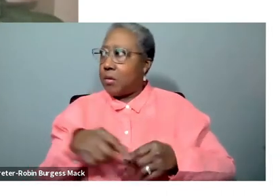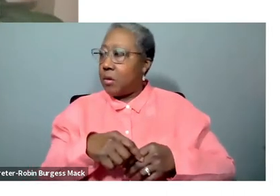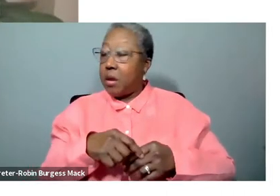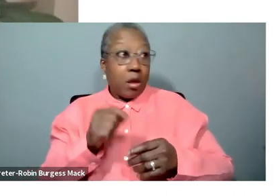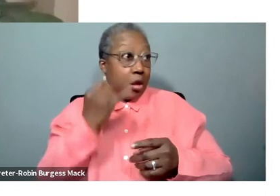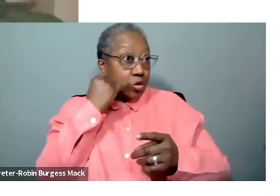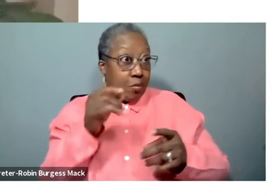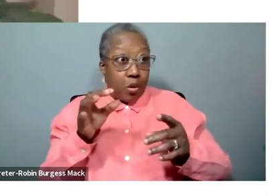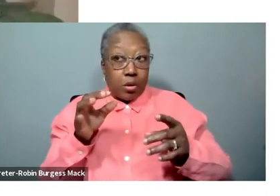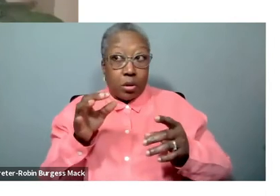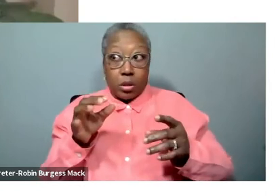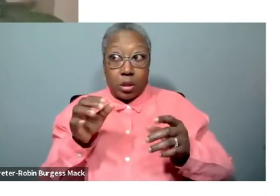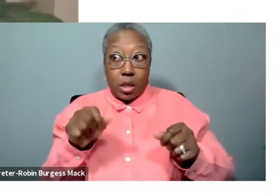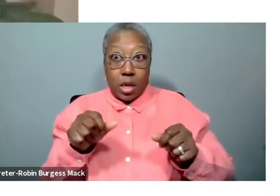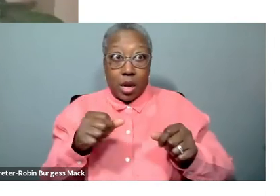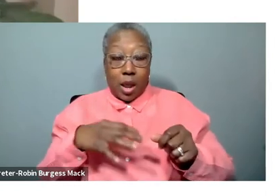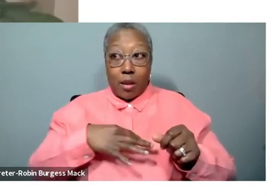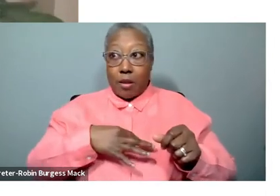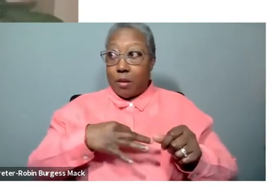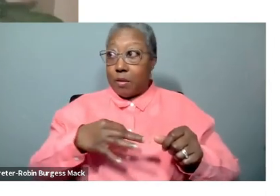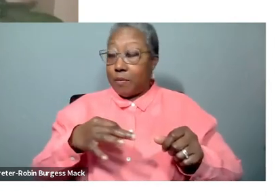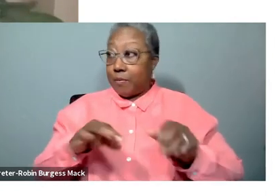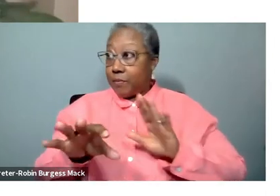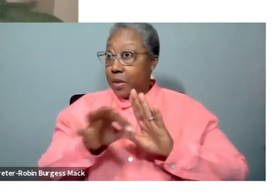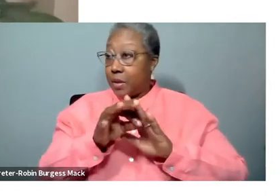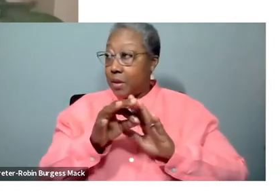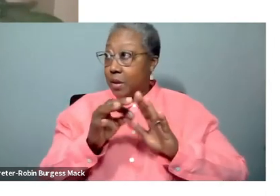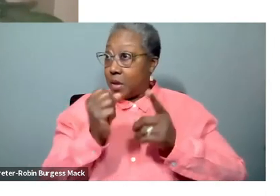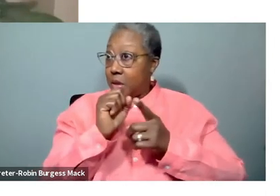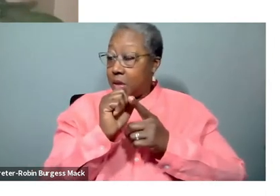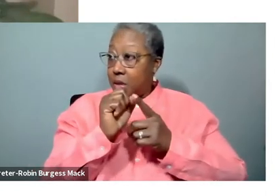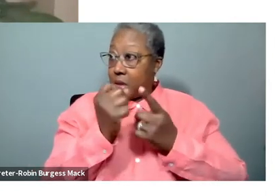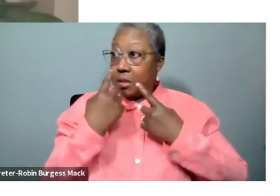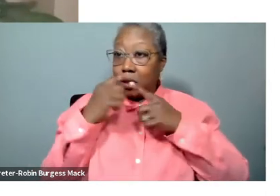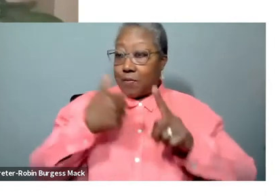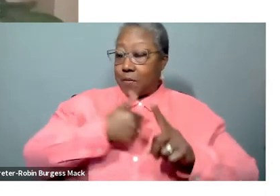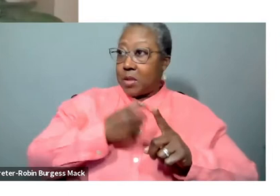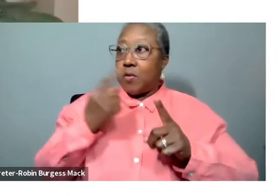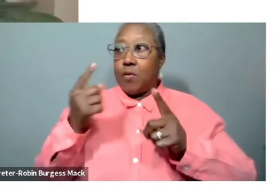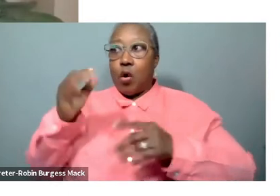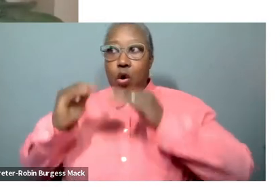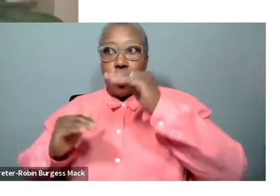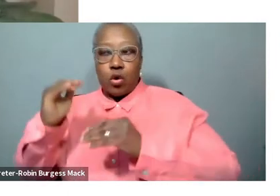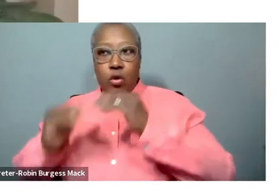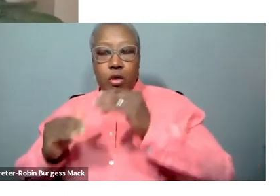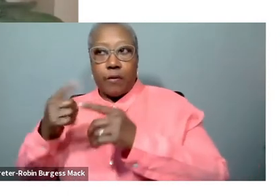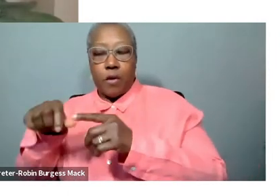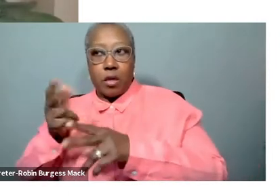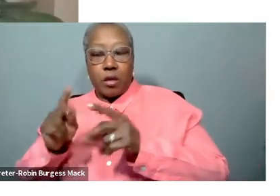choose success for ourselves or justice for others? Because one of the tragedies of